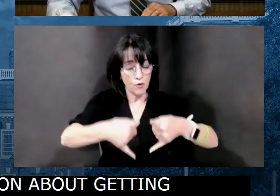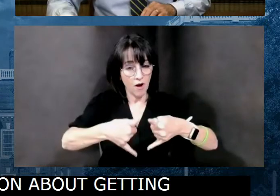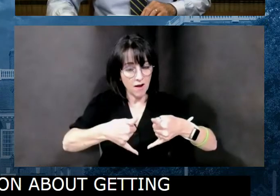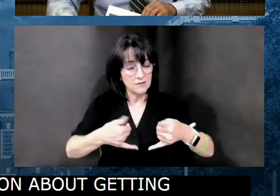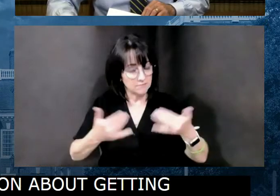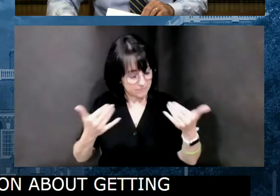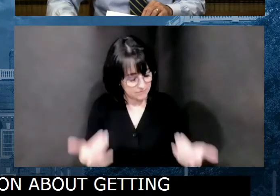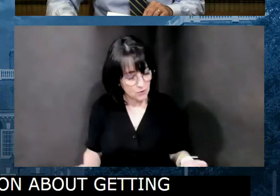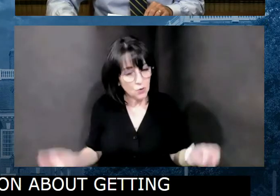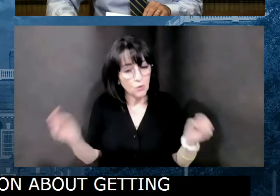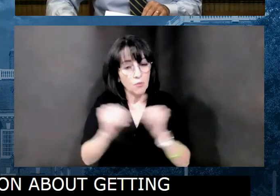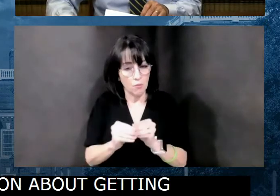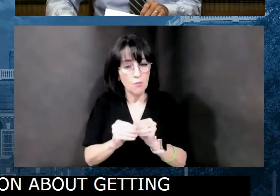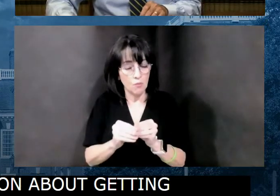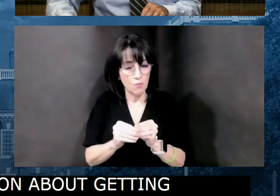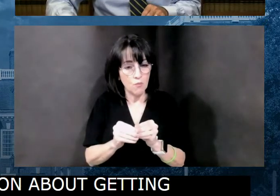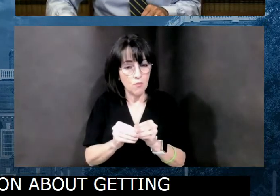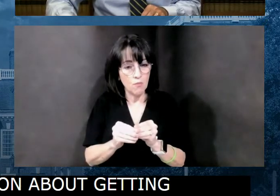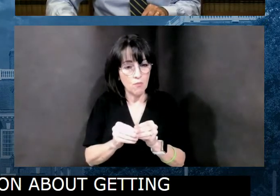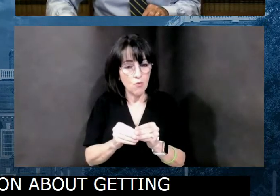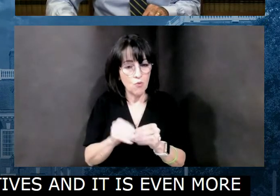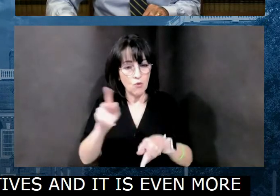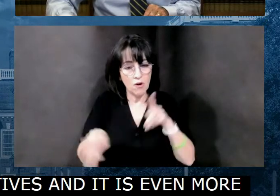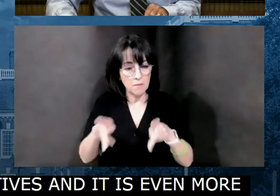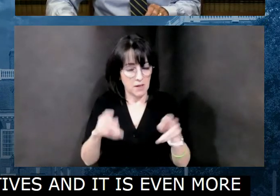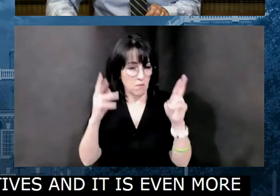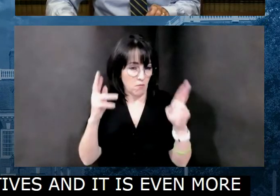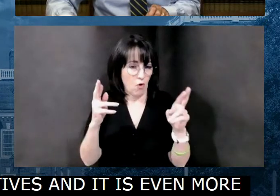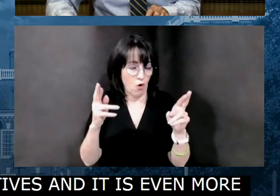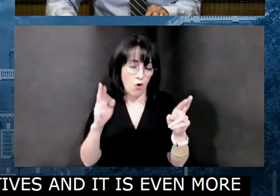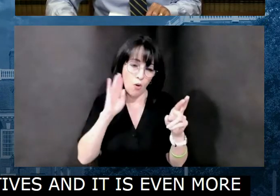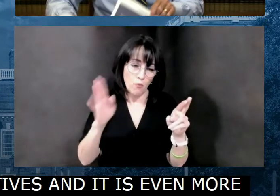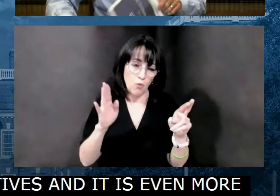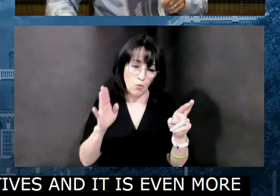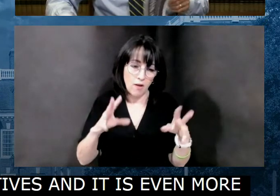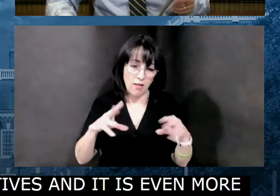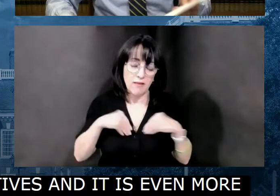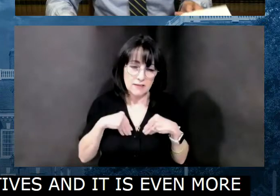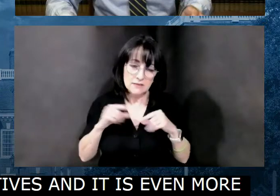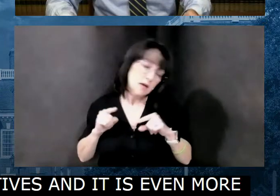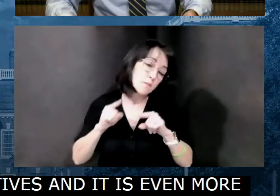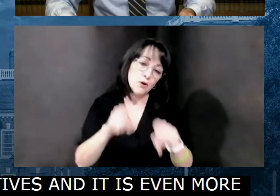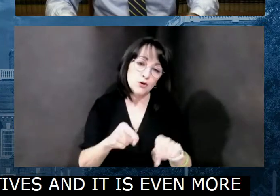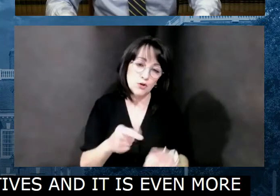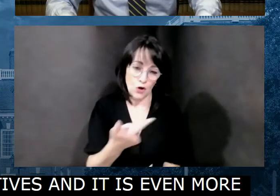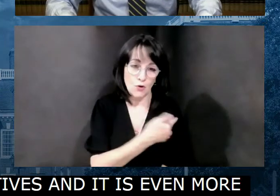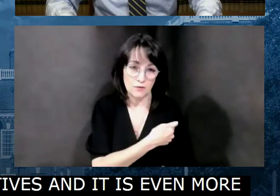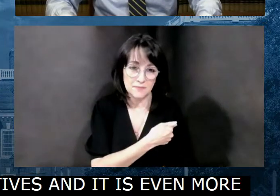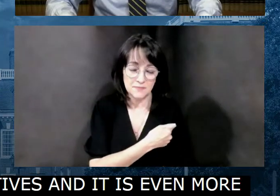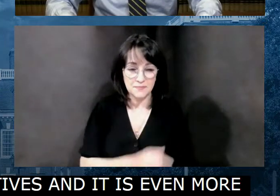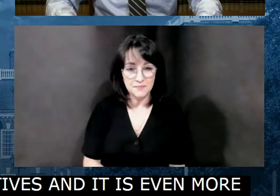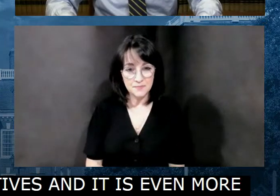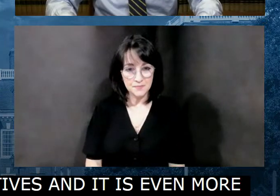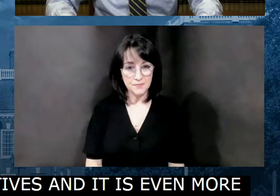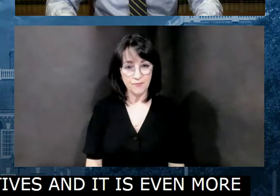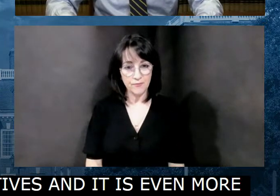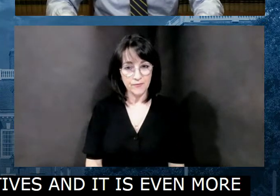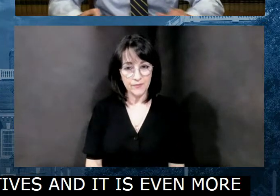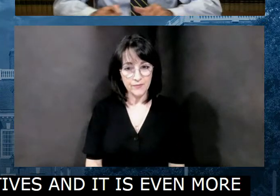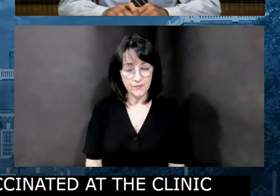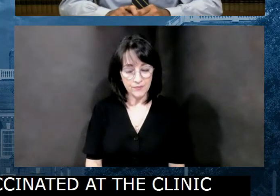step and get vaccinated at a clinic and an opportunity near you. right at the point on testing